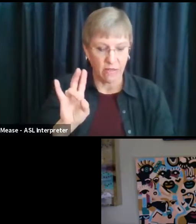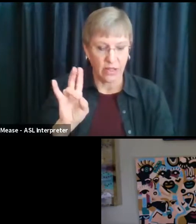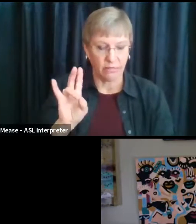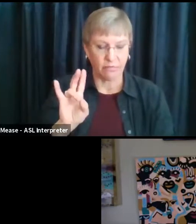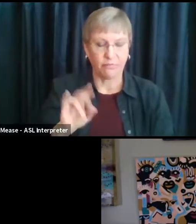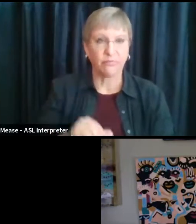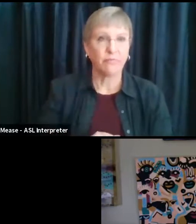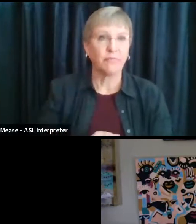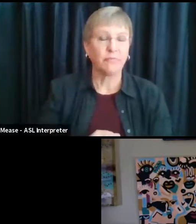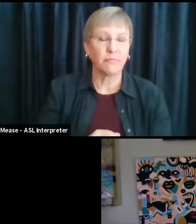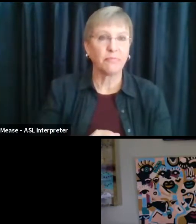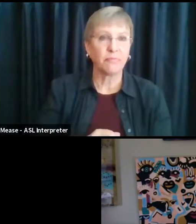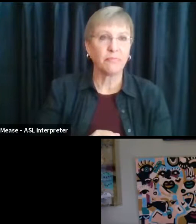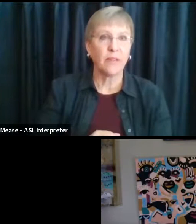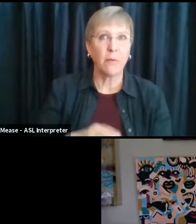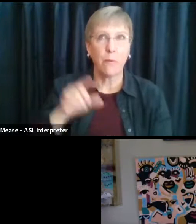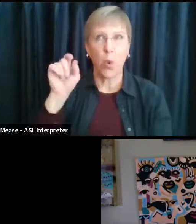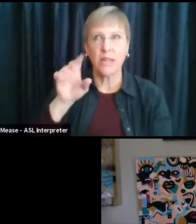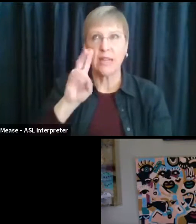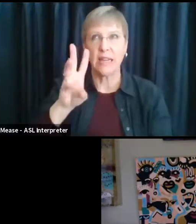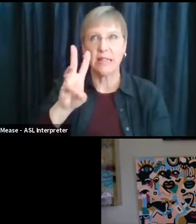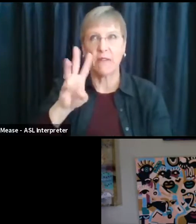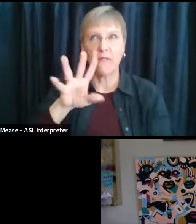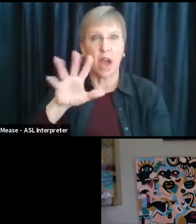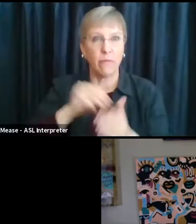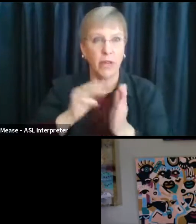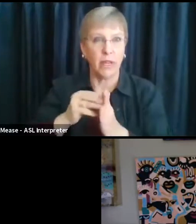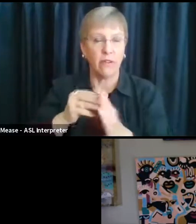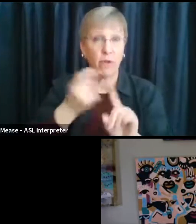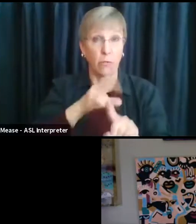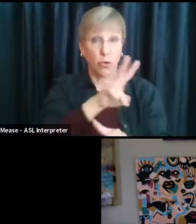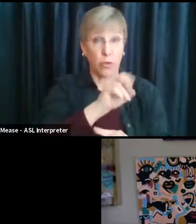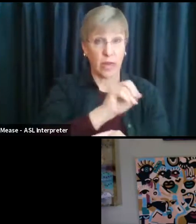6.5 million person from 2005 to today.